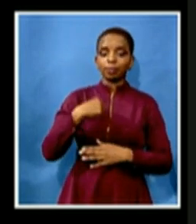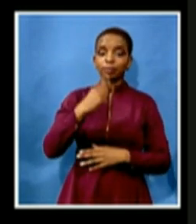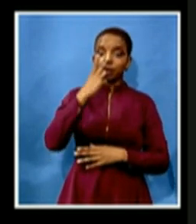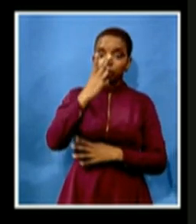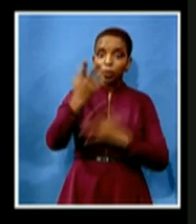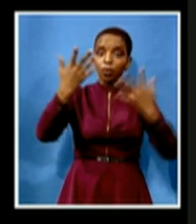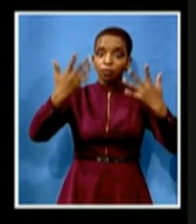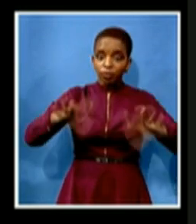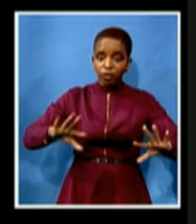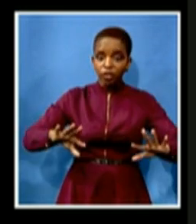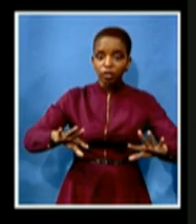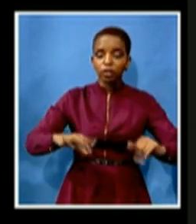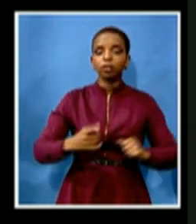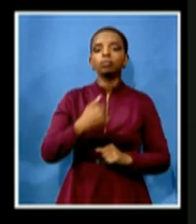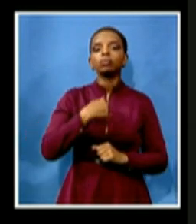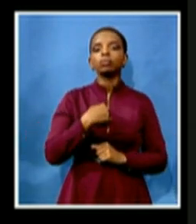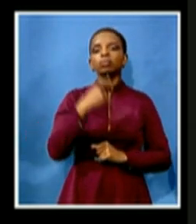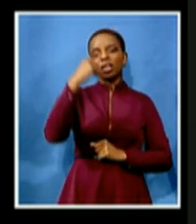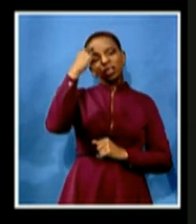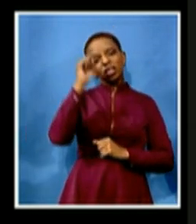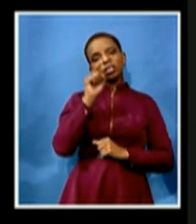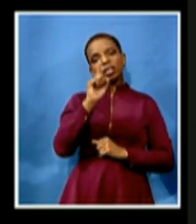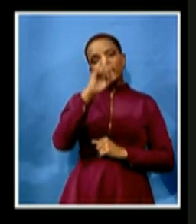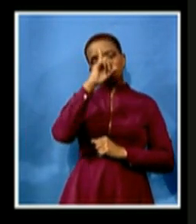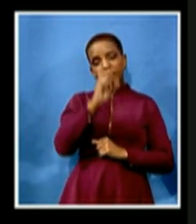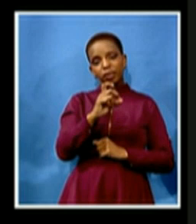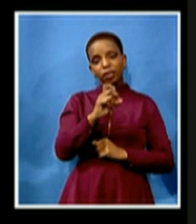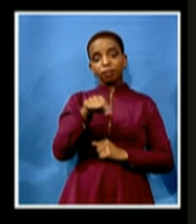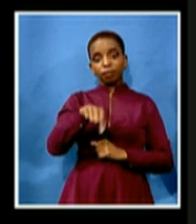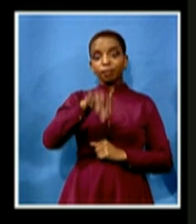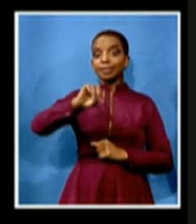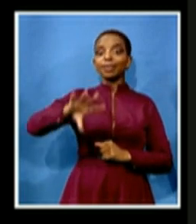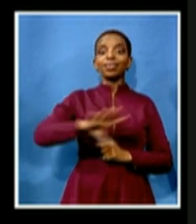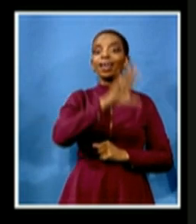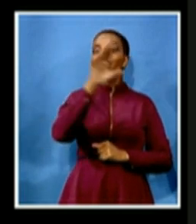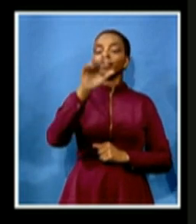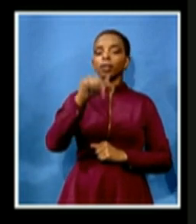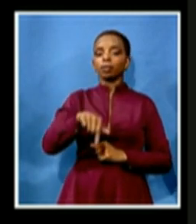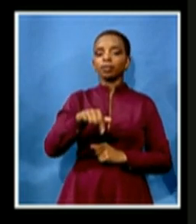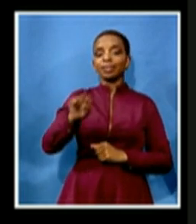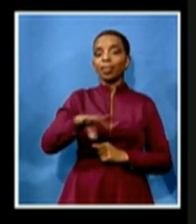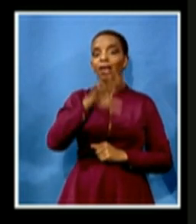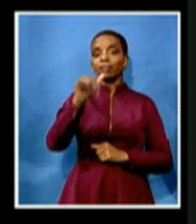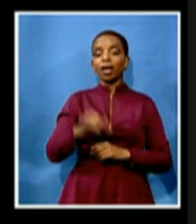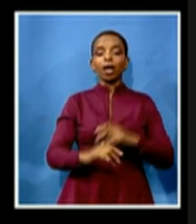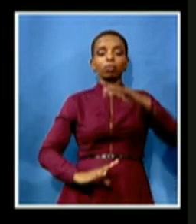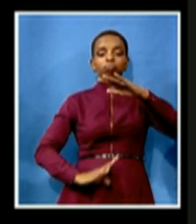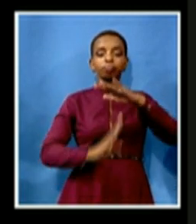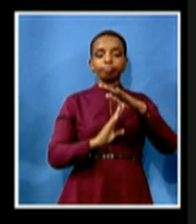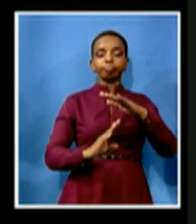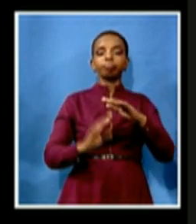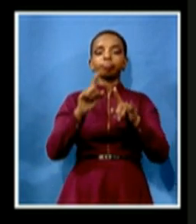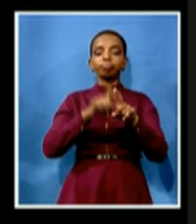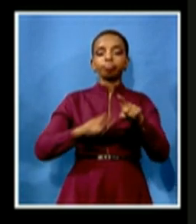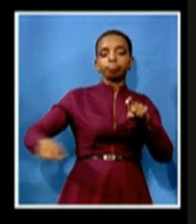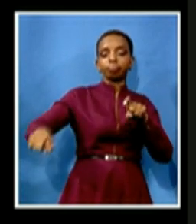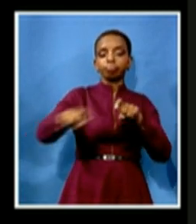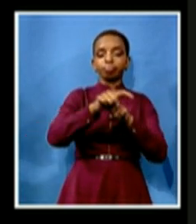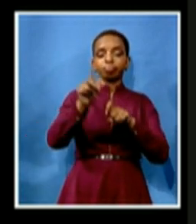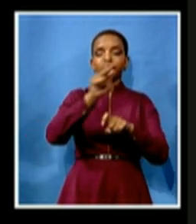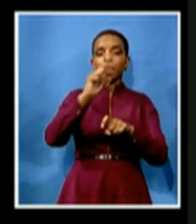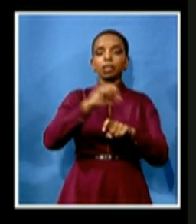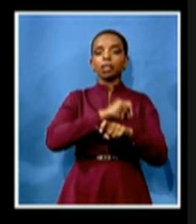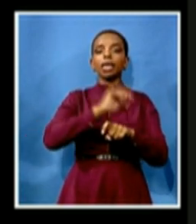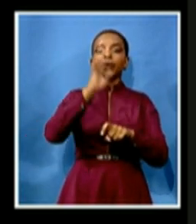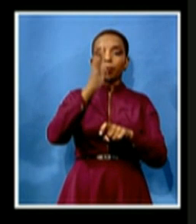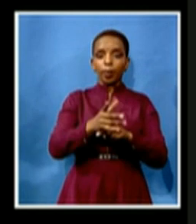to be Gauteng exploding first, followed by KwaZulu-Natal. If you follow that, it actually gives you the reason for that, although I can't